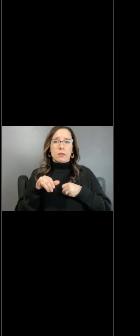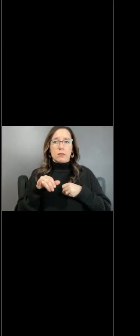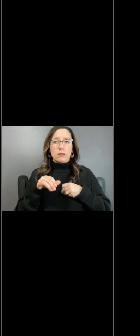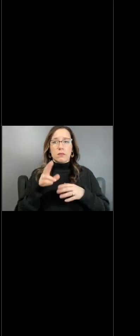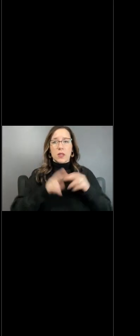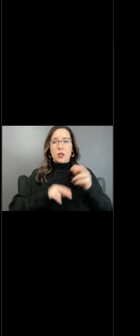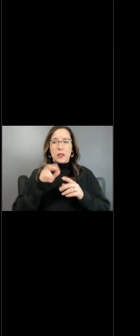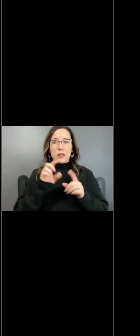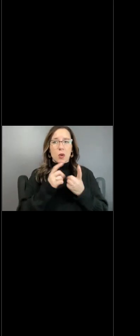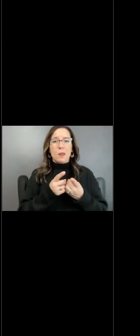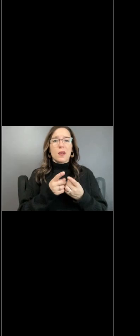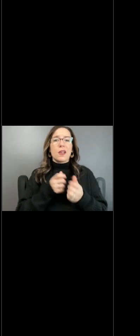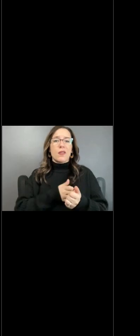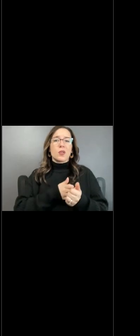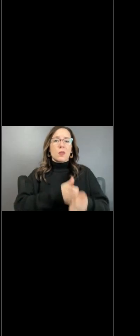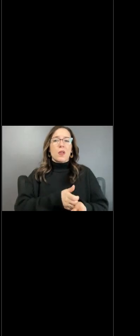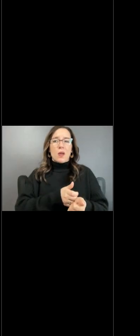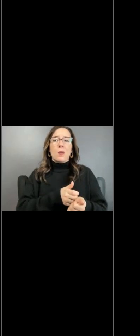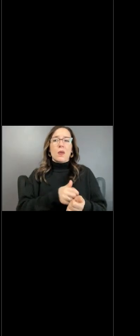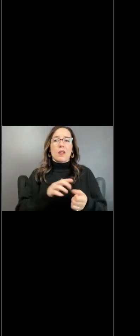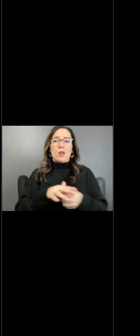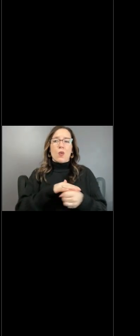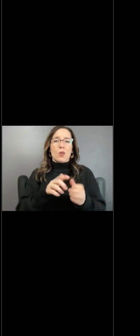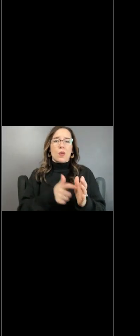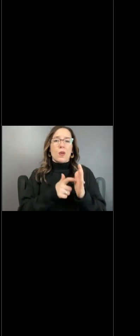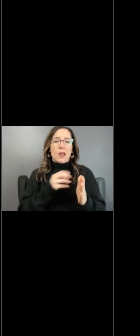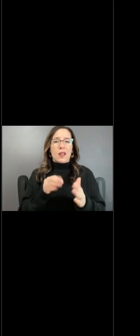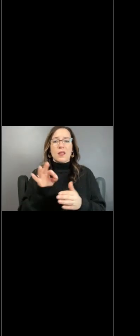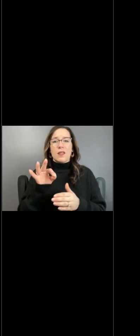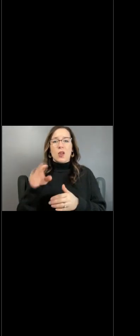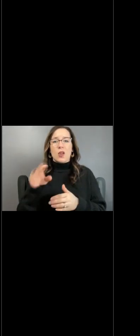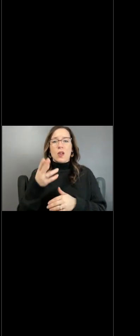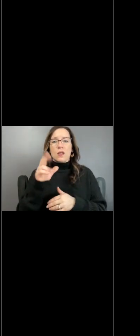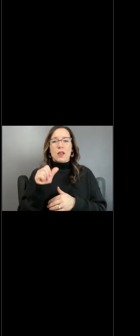requirements and the Fair Housing Act safe harbor that is chosen.